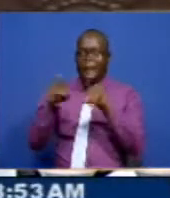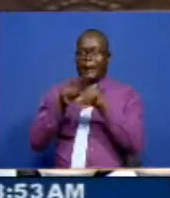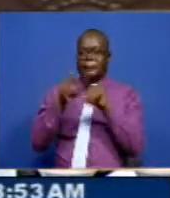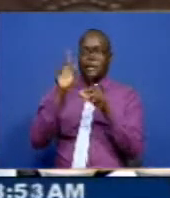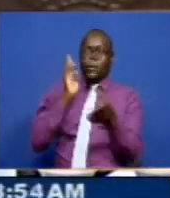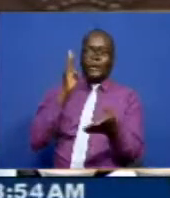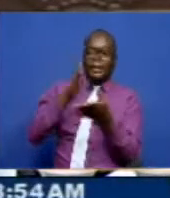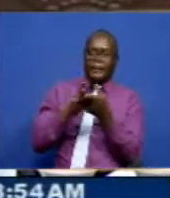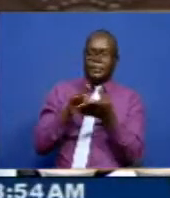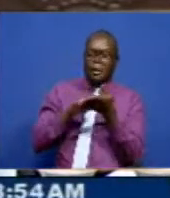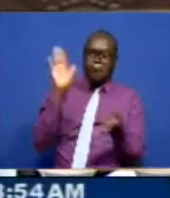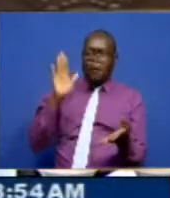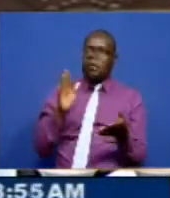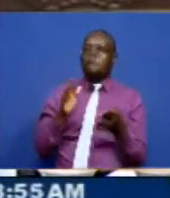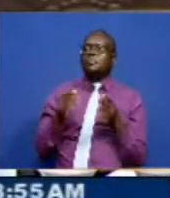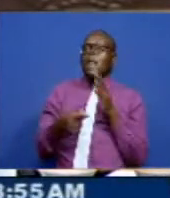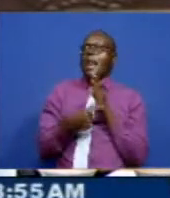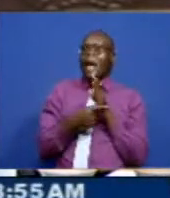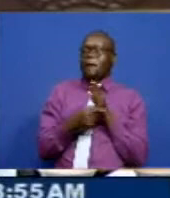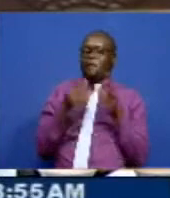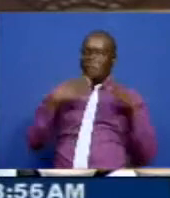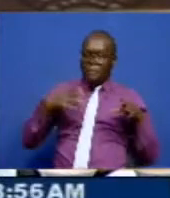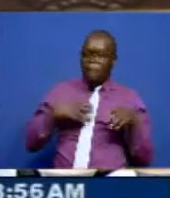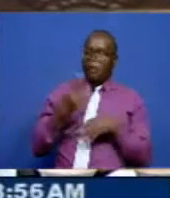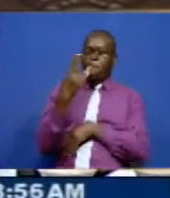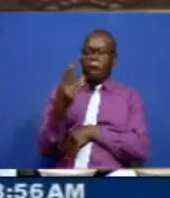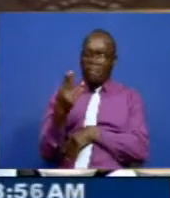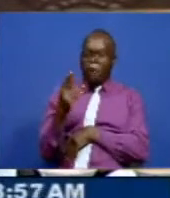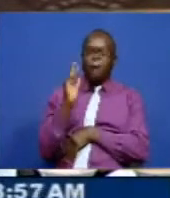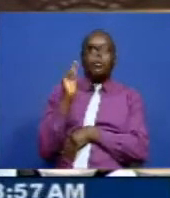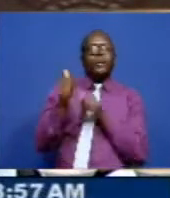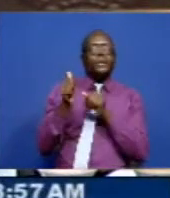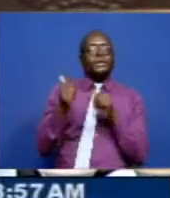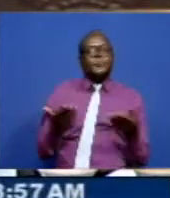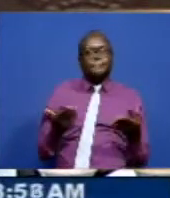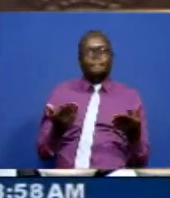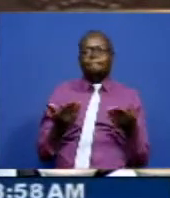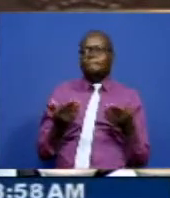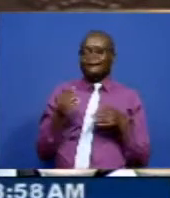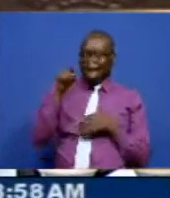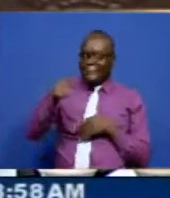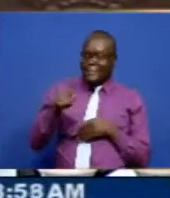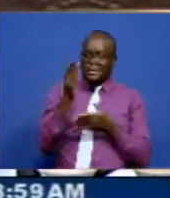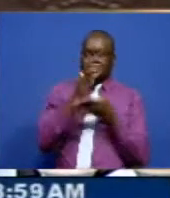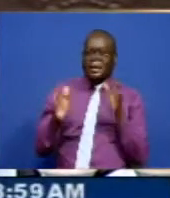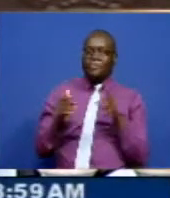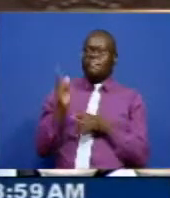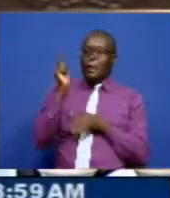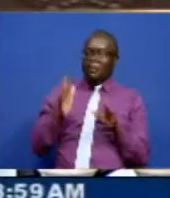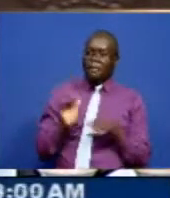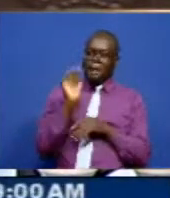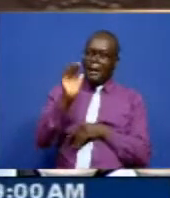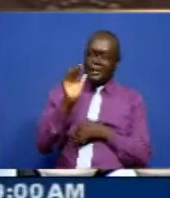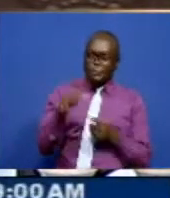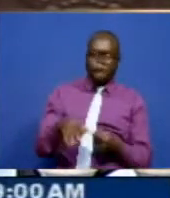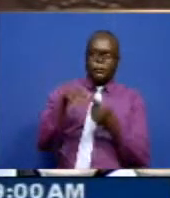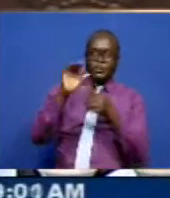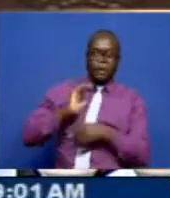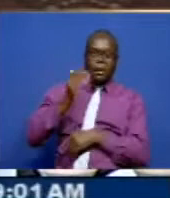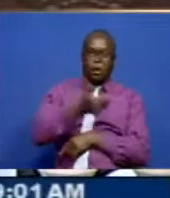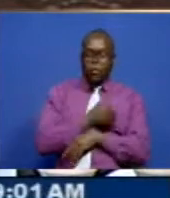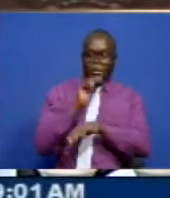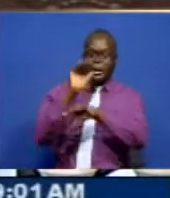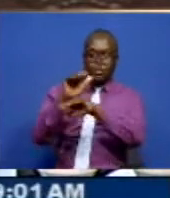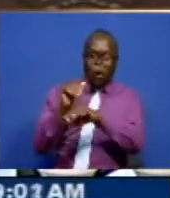witnesses, and a further list of 4 persons which the said firm of advocates requested the special committee to